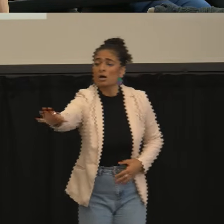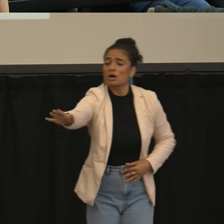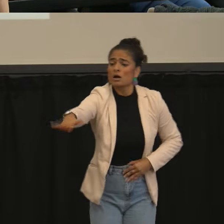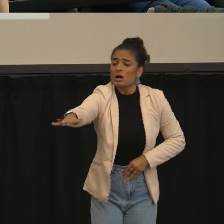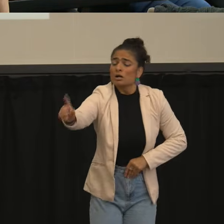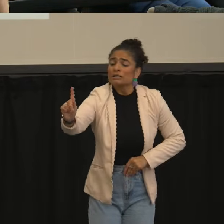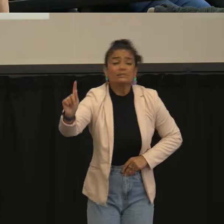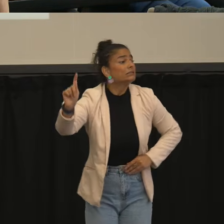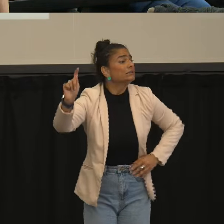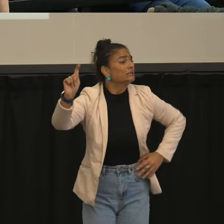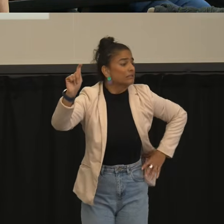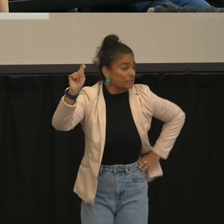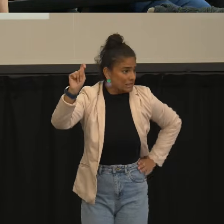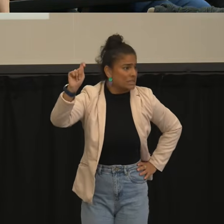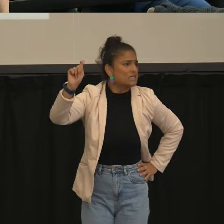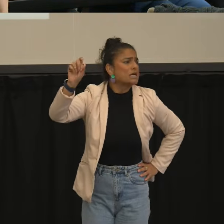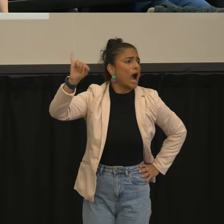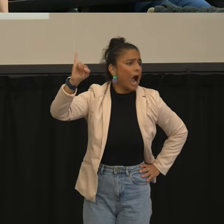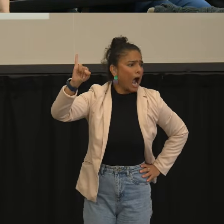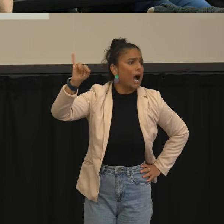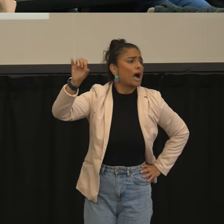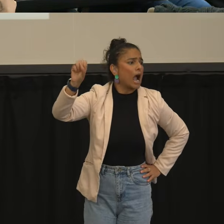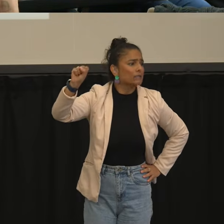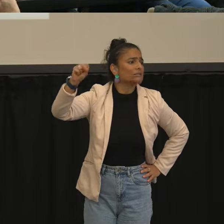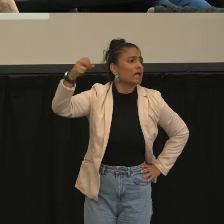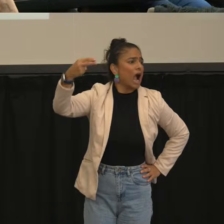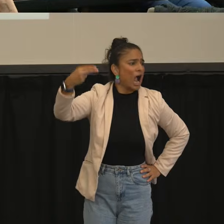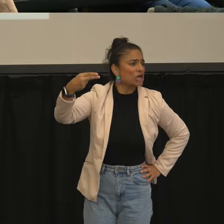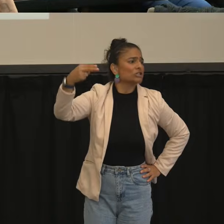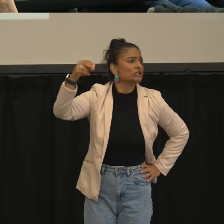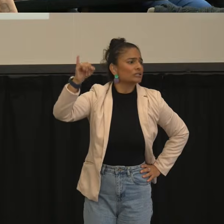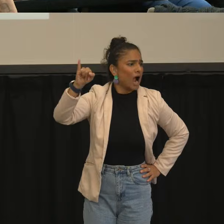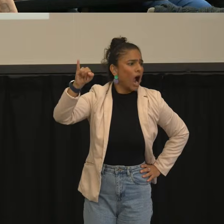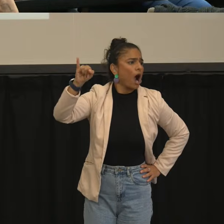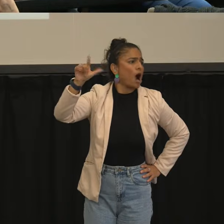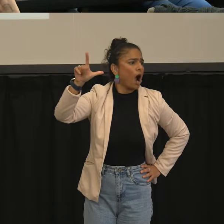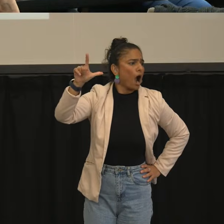Are there anything that someone has shared online?